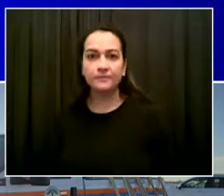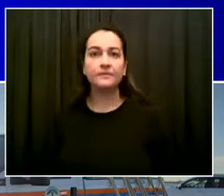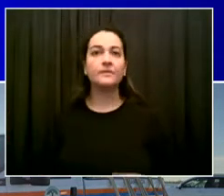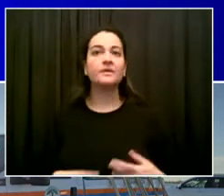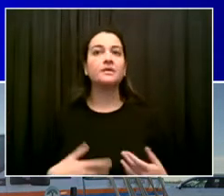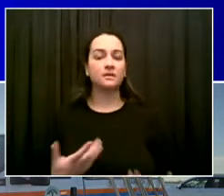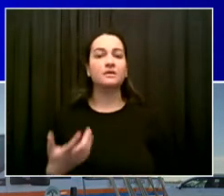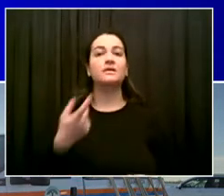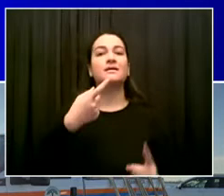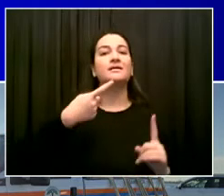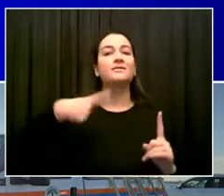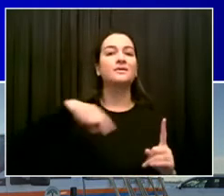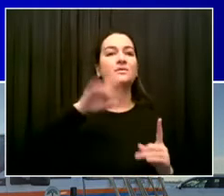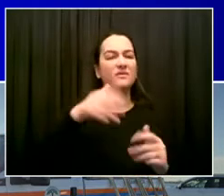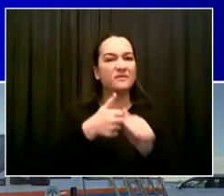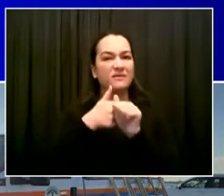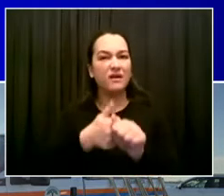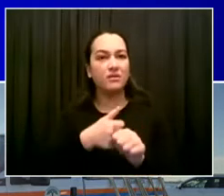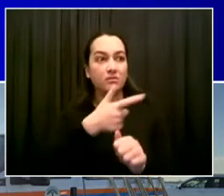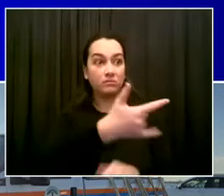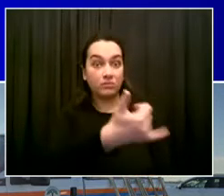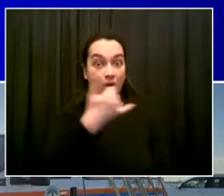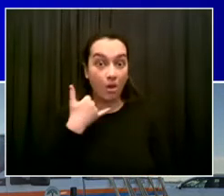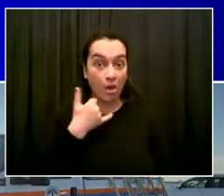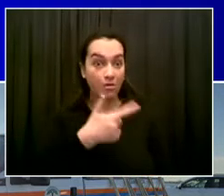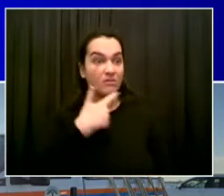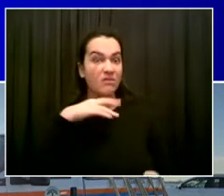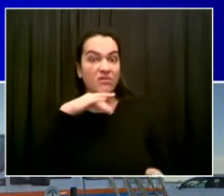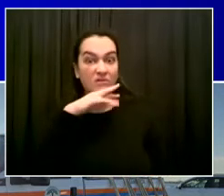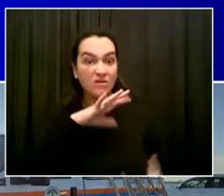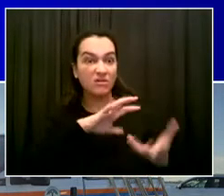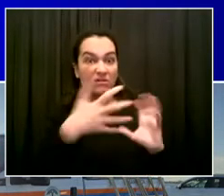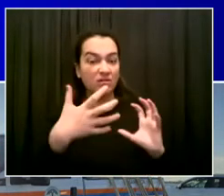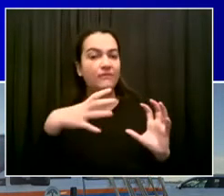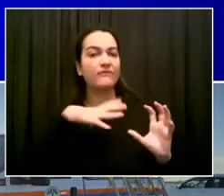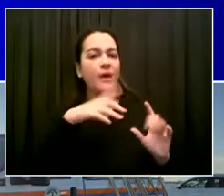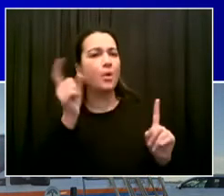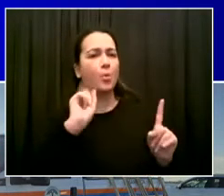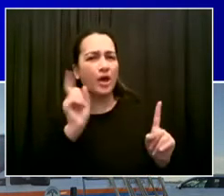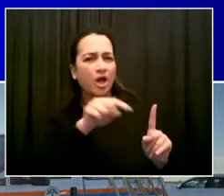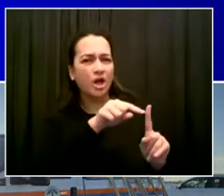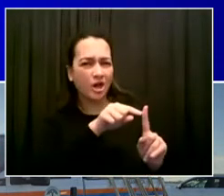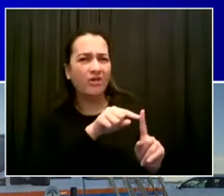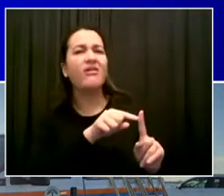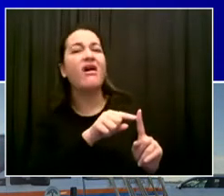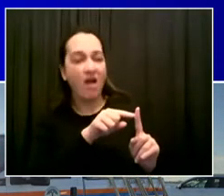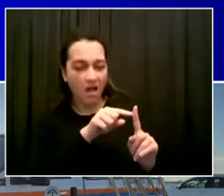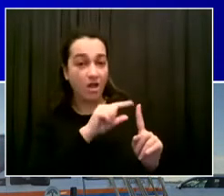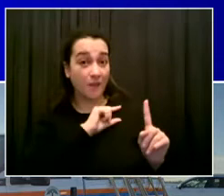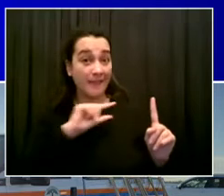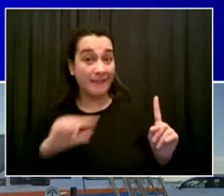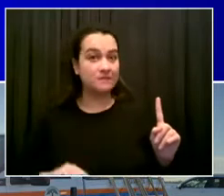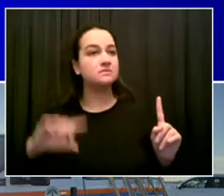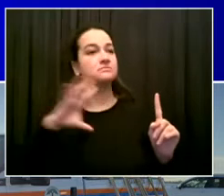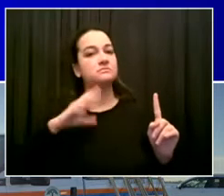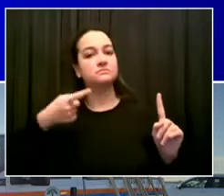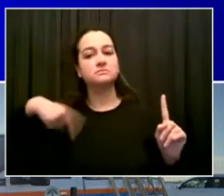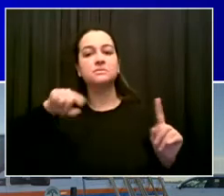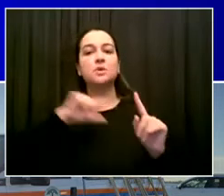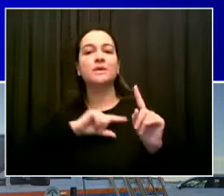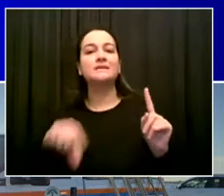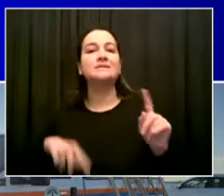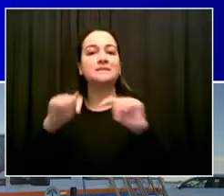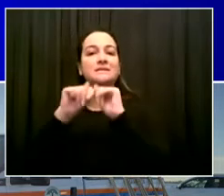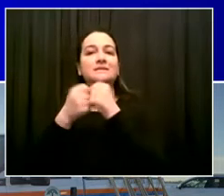sir. In addition to that, we mentioned the van. This van will be out there. It is a